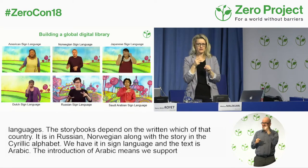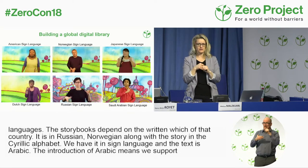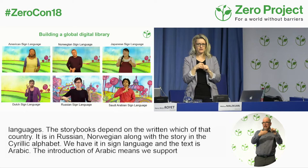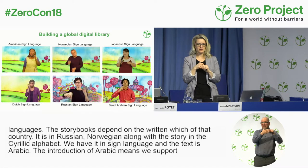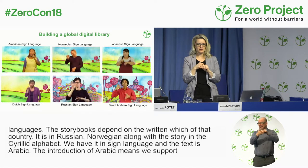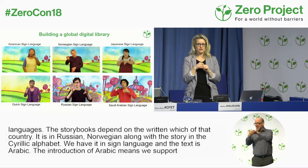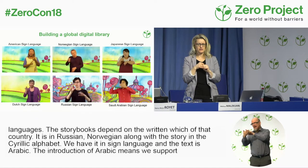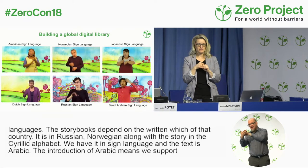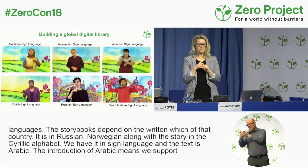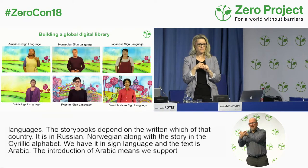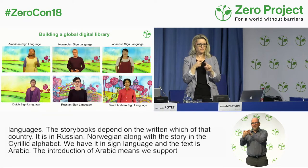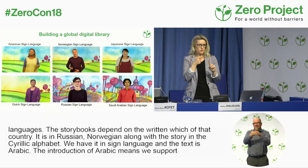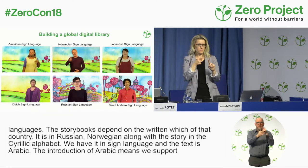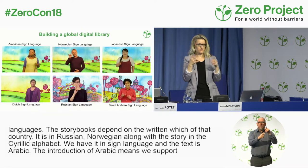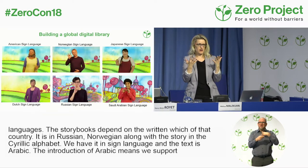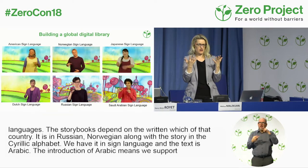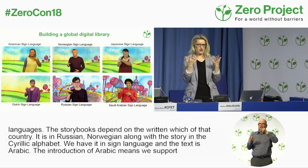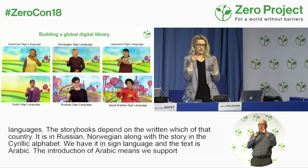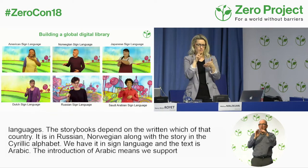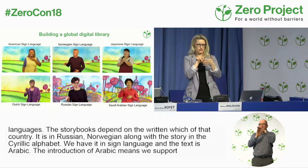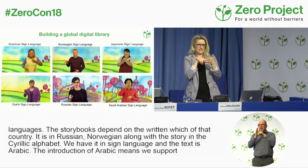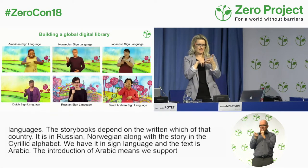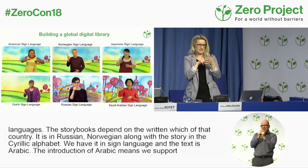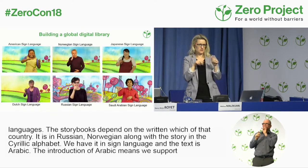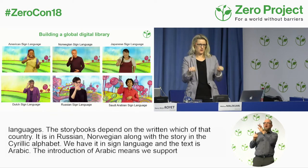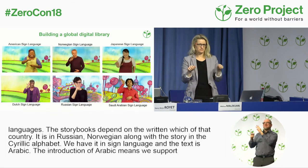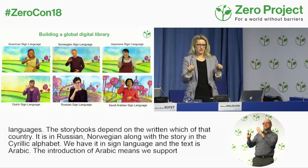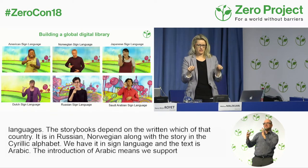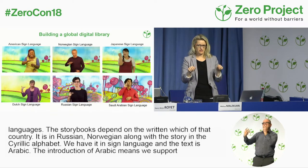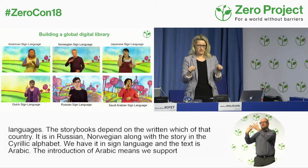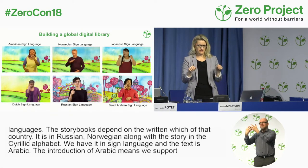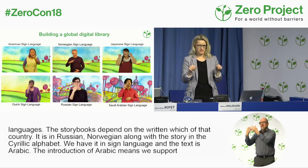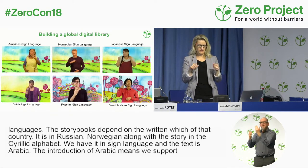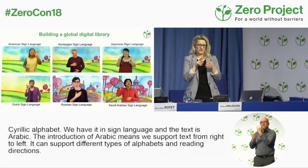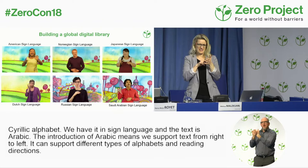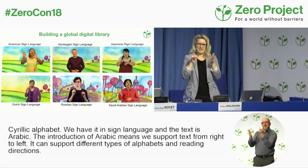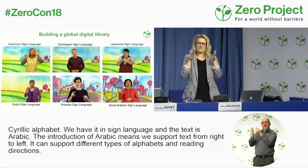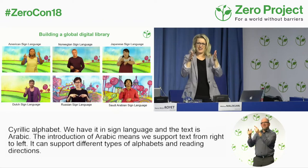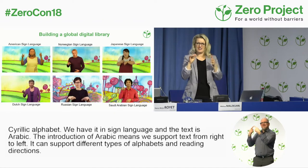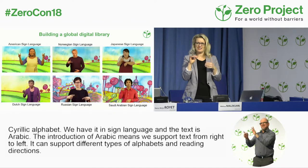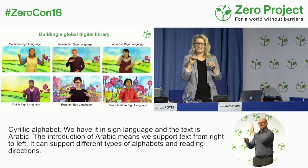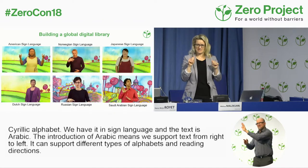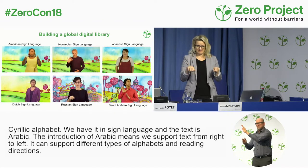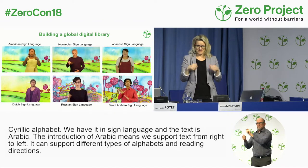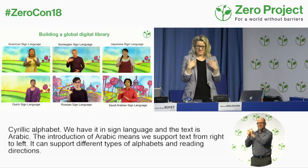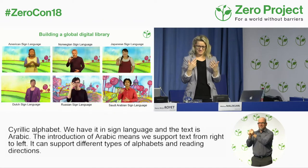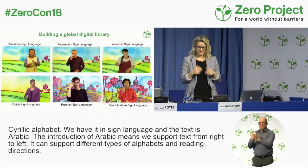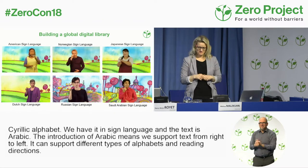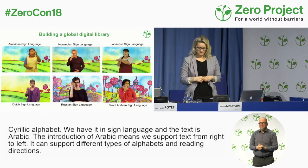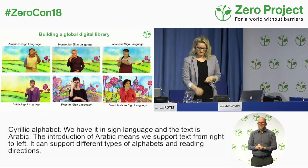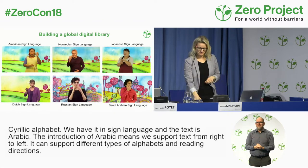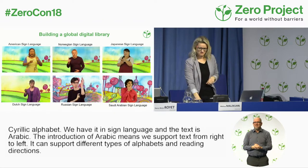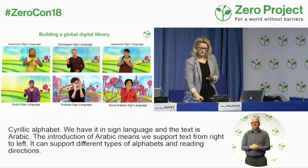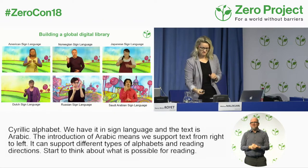left. The platform is able to support different types of alphabets and reading directions. So start to think about what